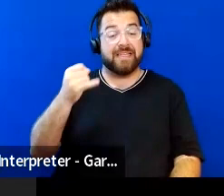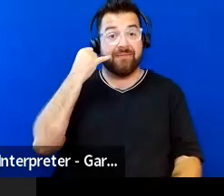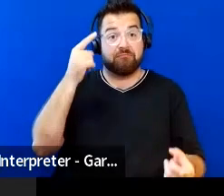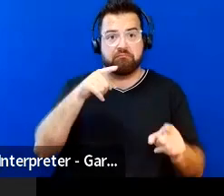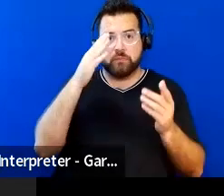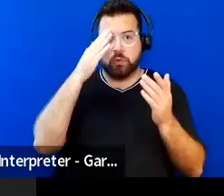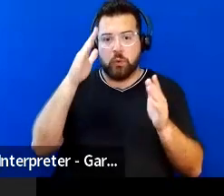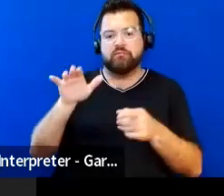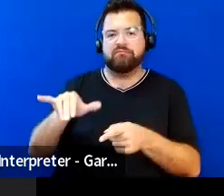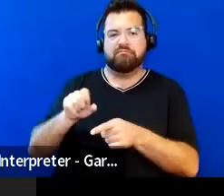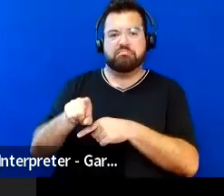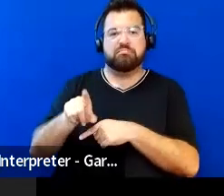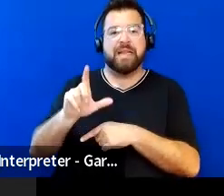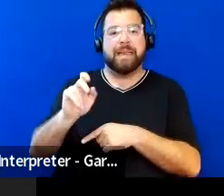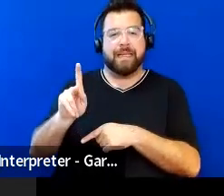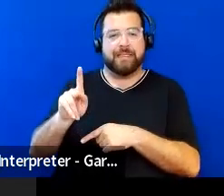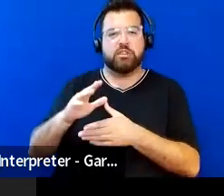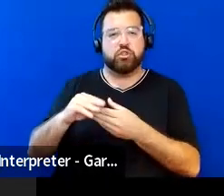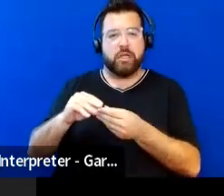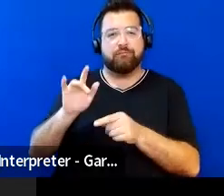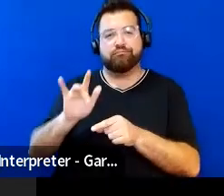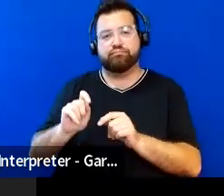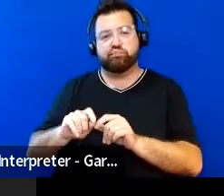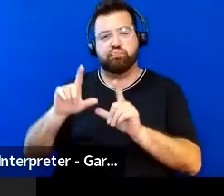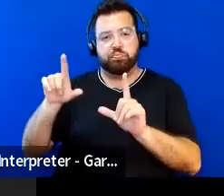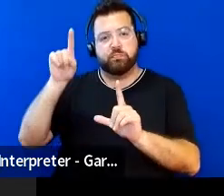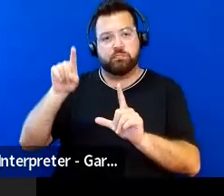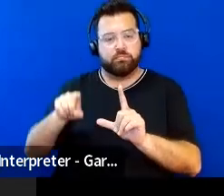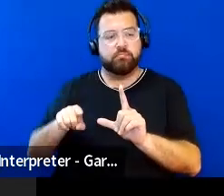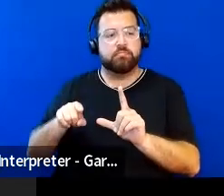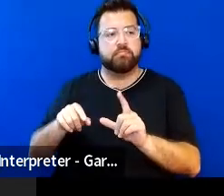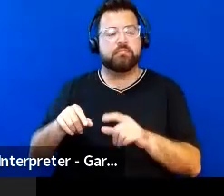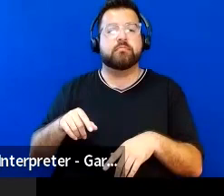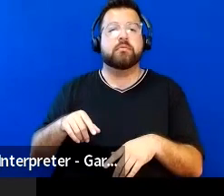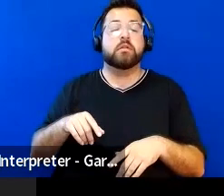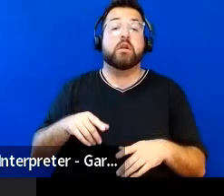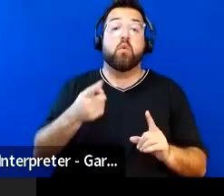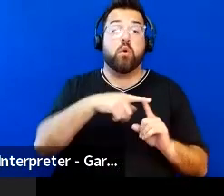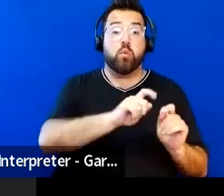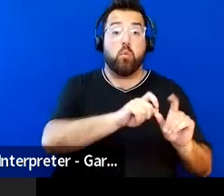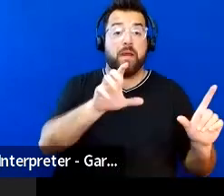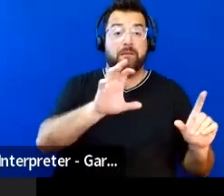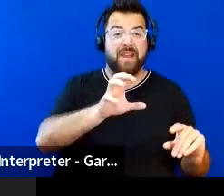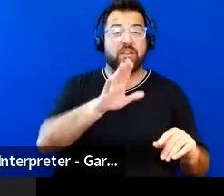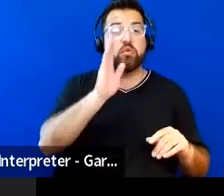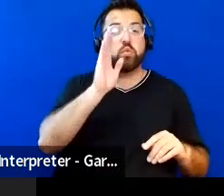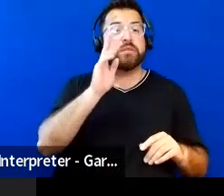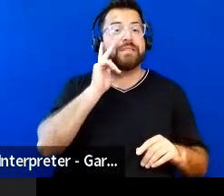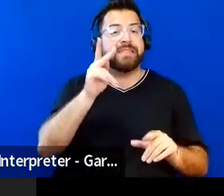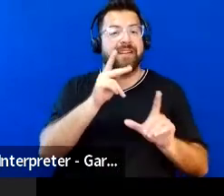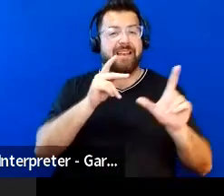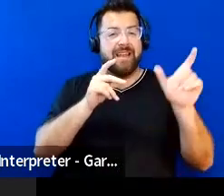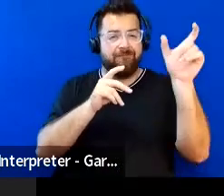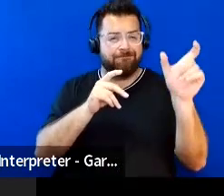there. When you go into Canvas, you can find the Canvas Commons button on the left-hand menu,